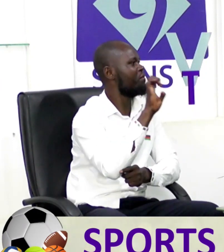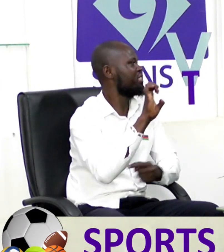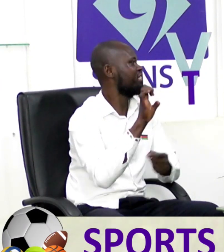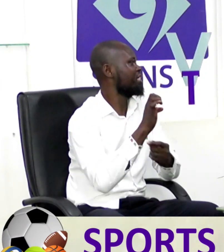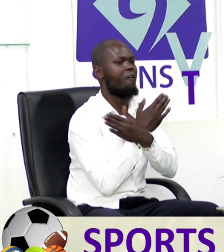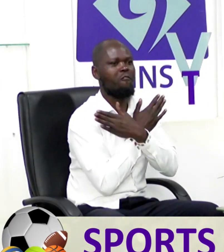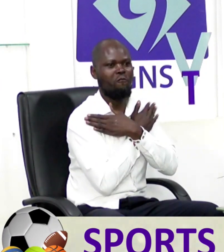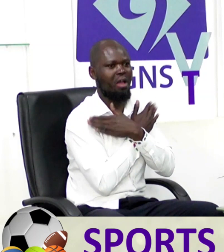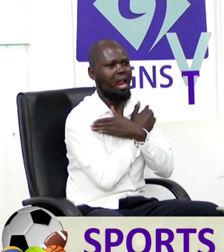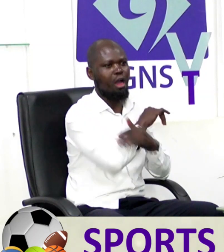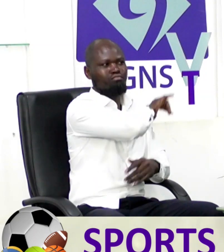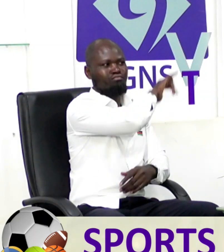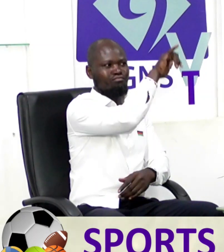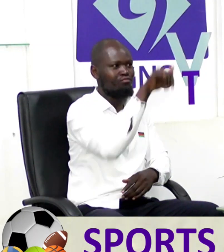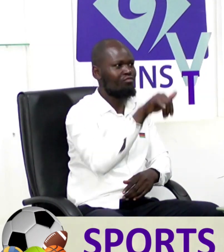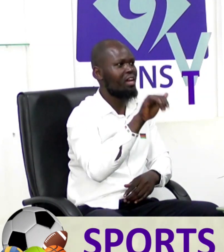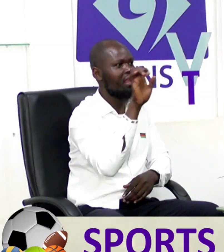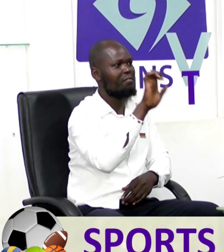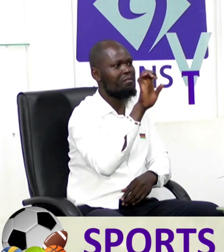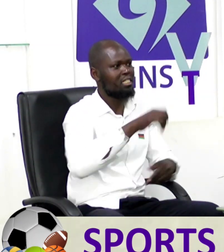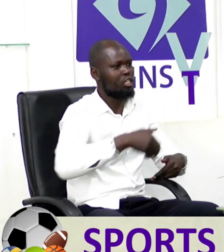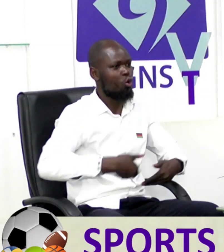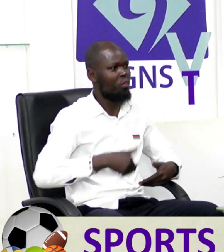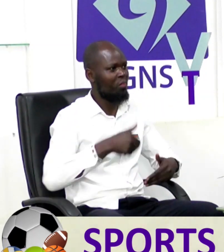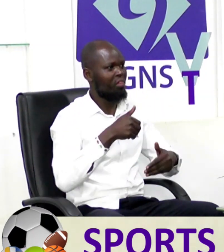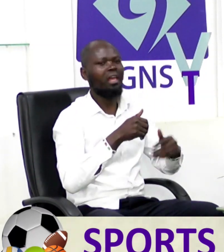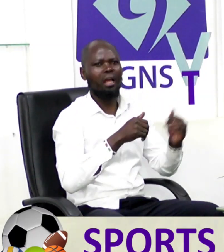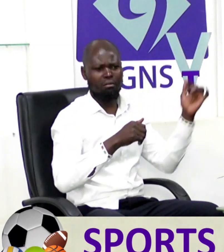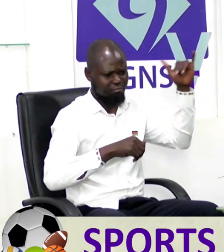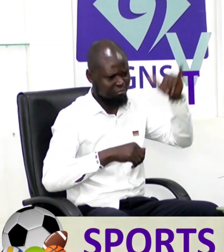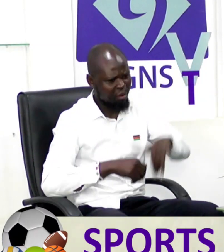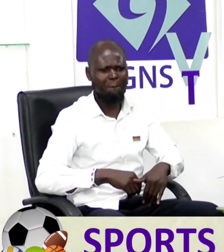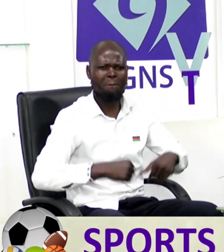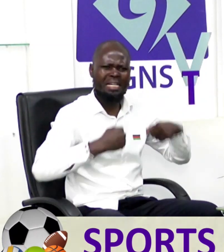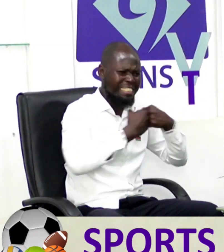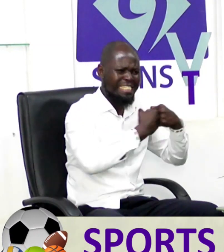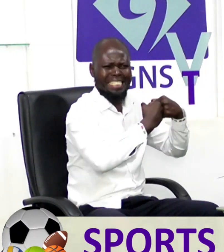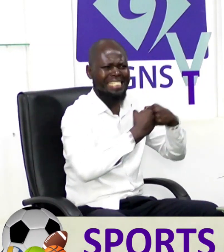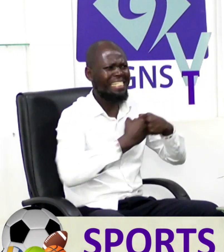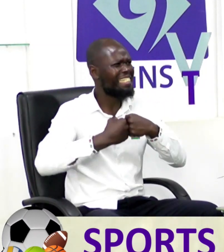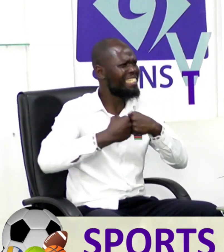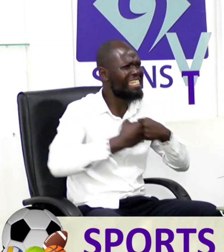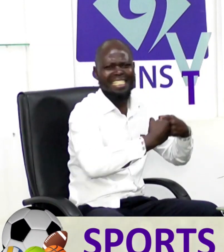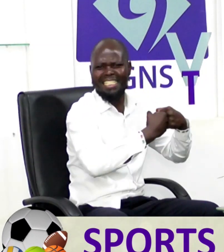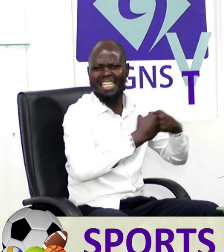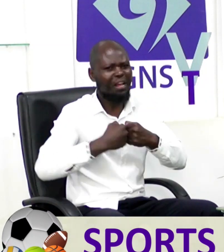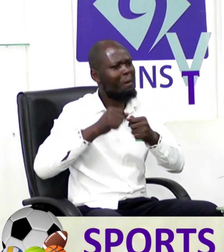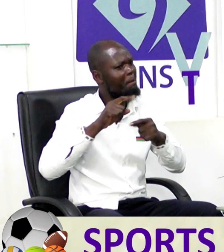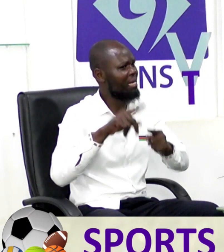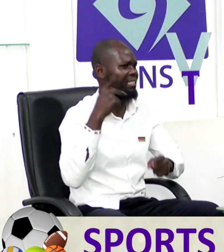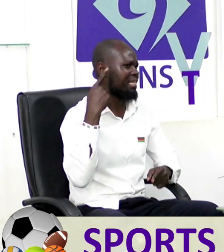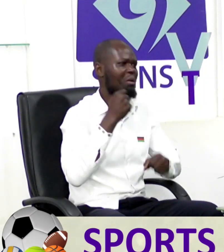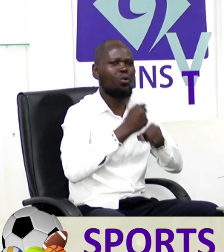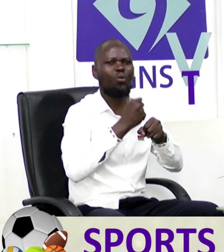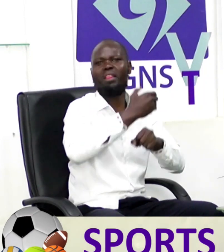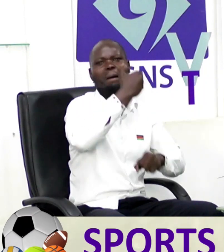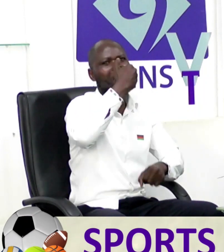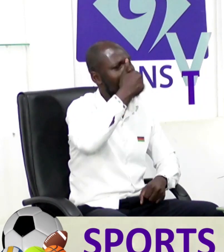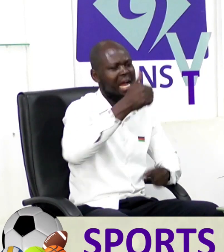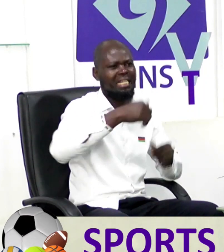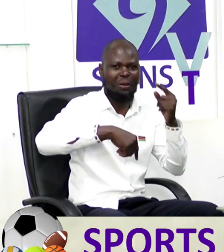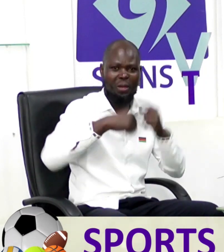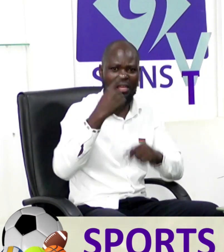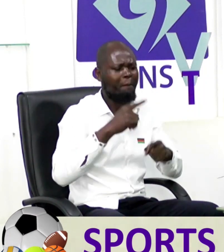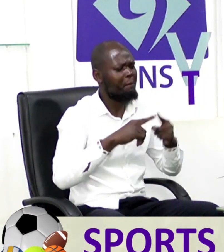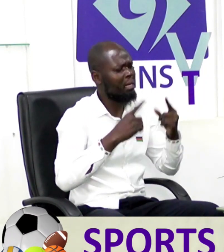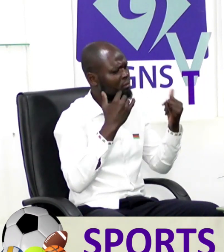leading the game. The Everton, he came and flew, and it was really nice.